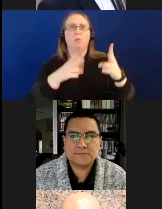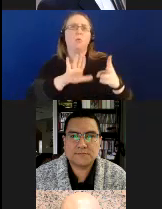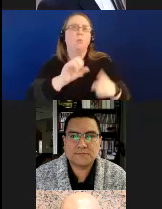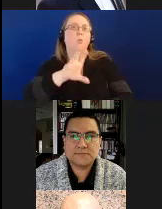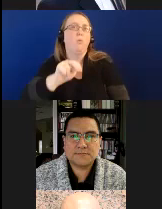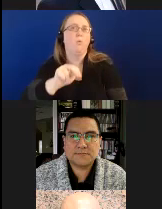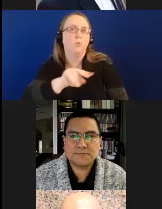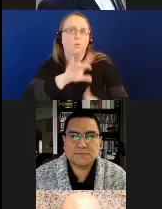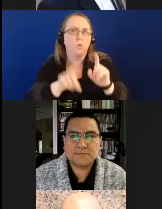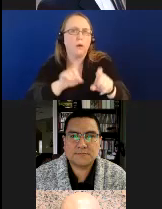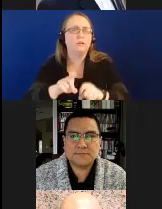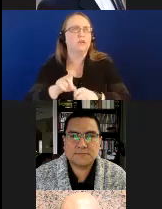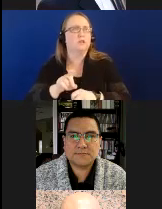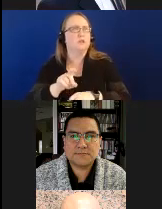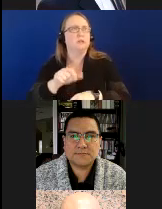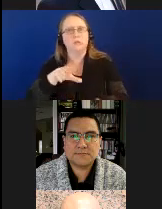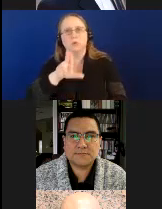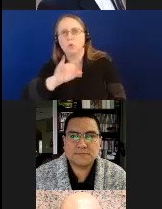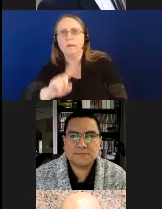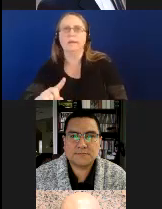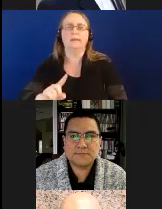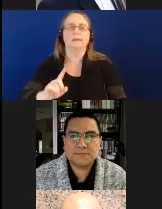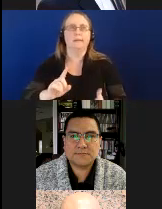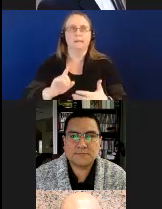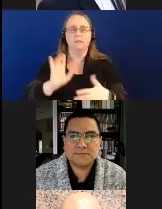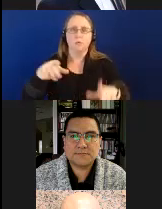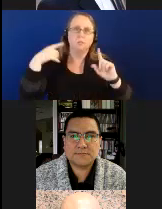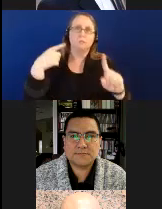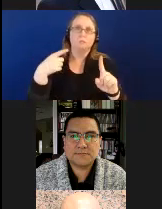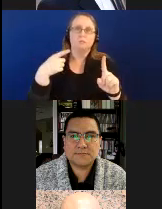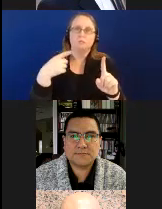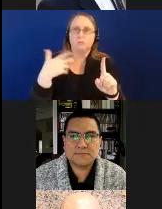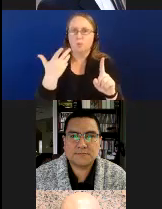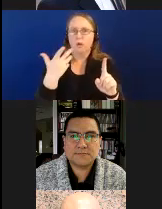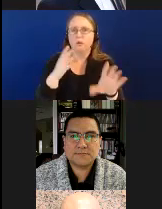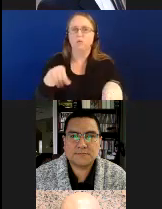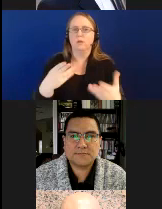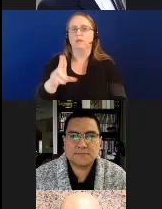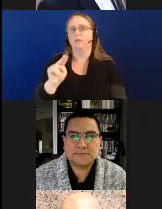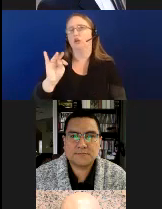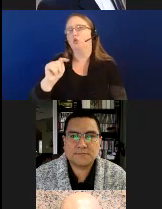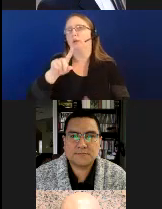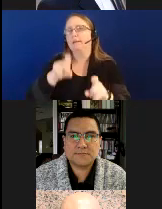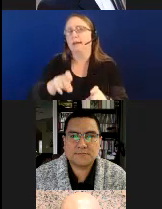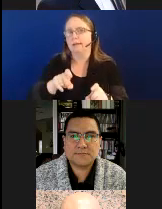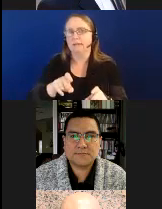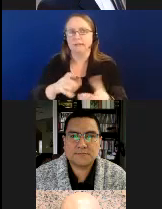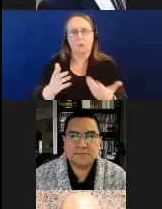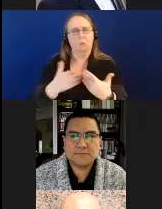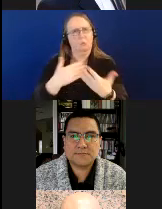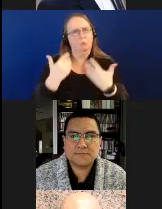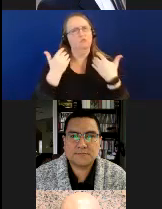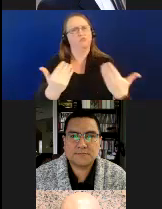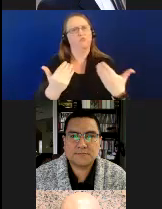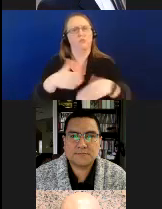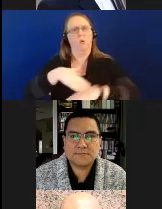questions, their own quizzes. And so really the idea is that you're giving, a unit test anyways. Why not put it on the same